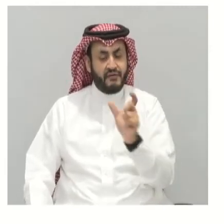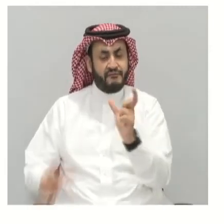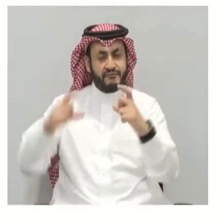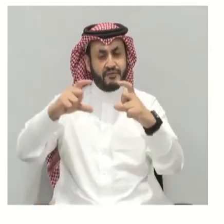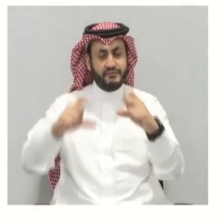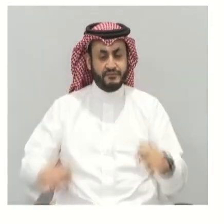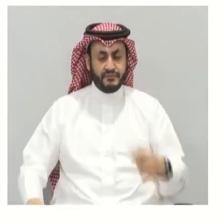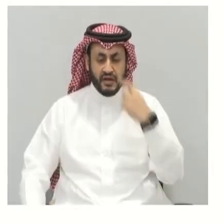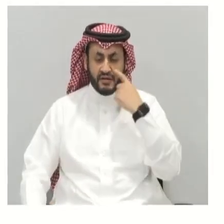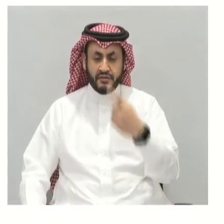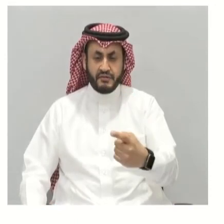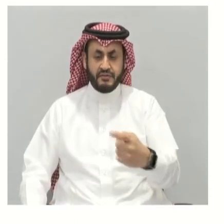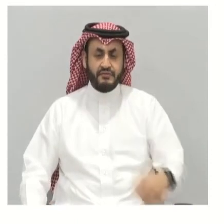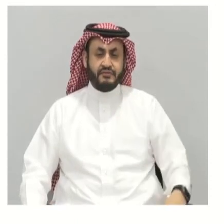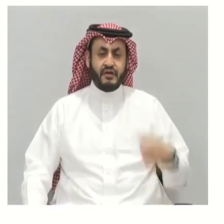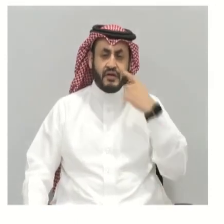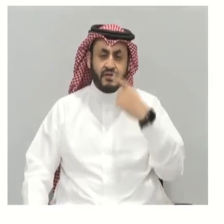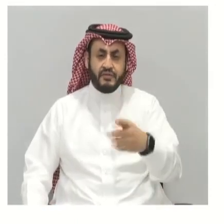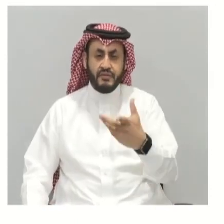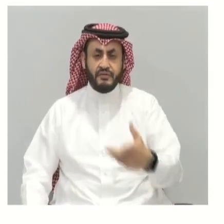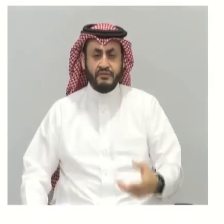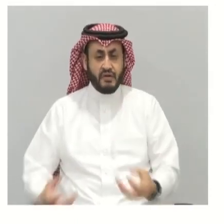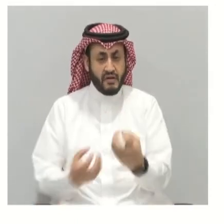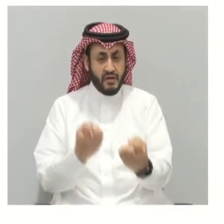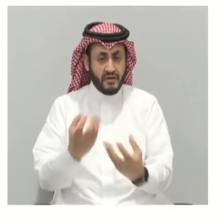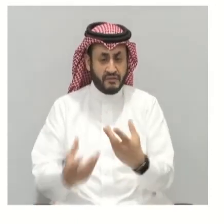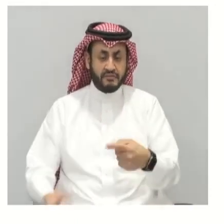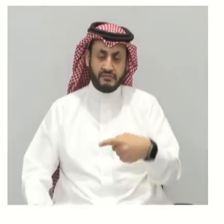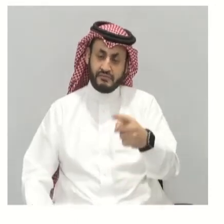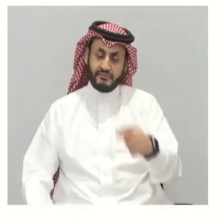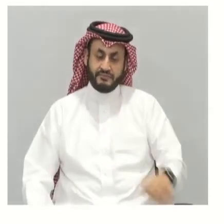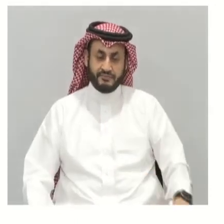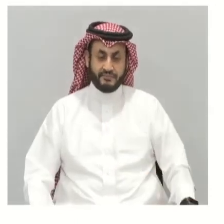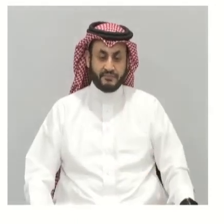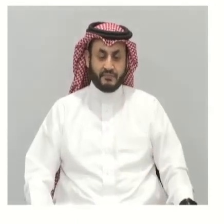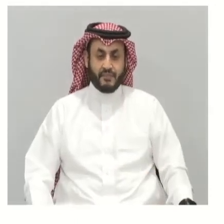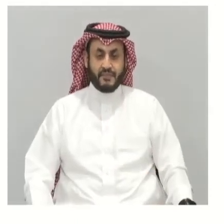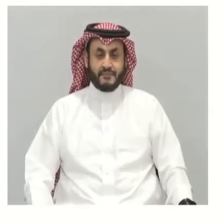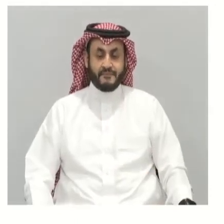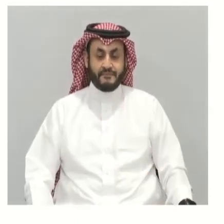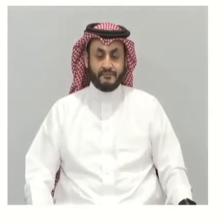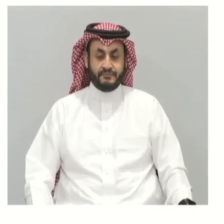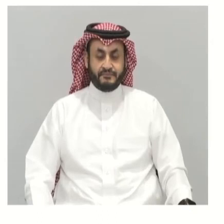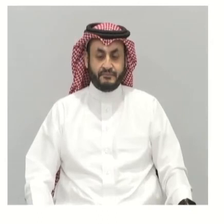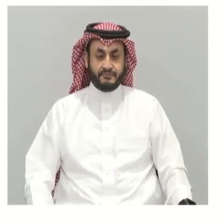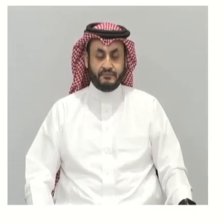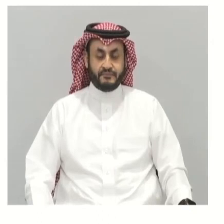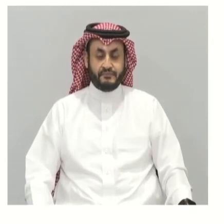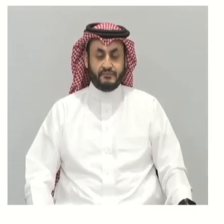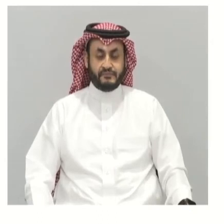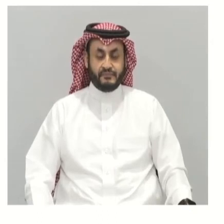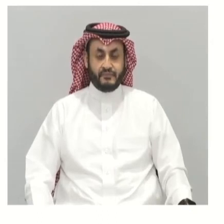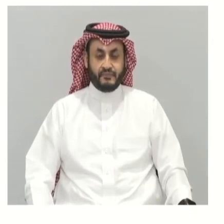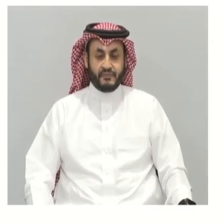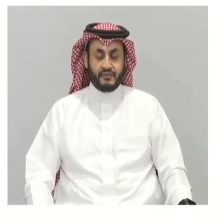So look at this picture. What do you see here? What is this person doing in this picture? So